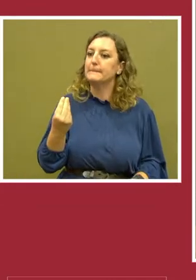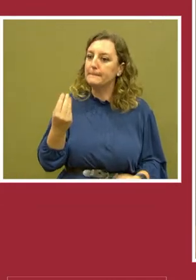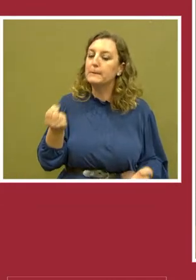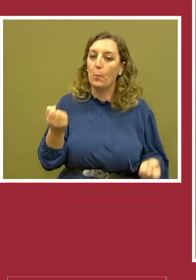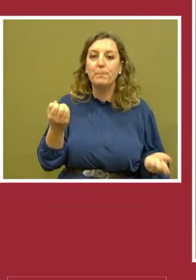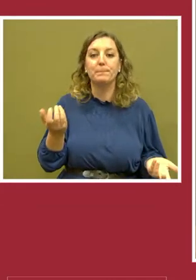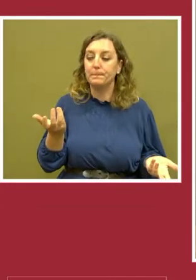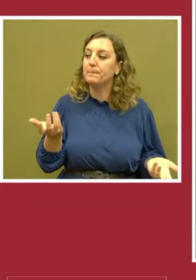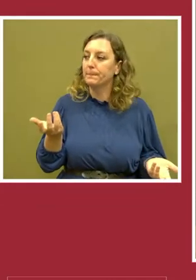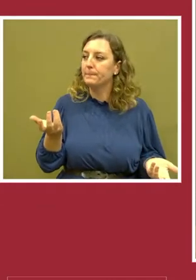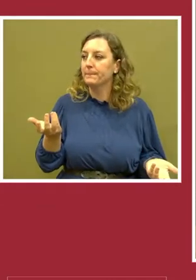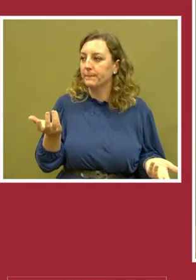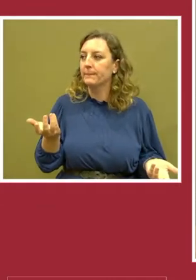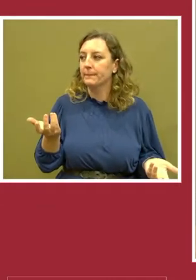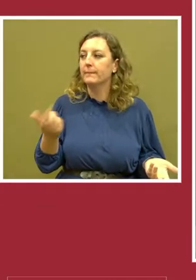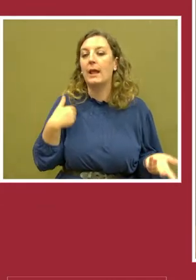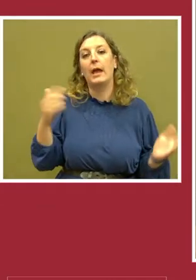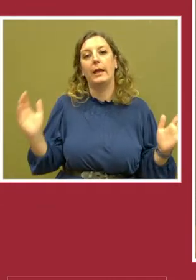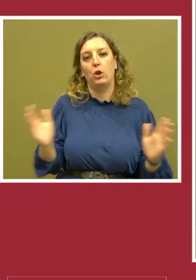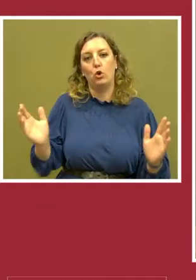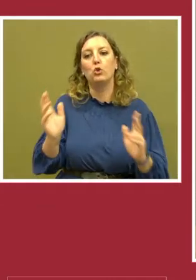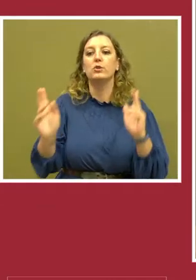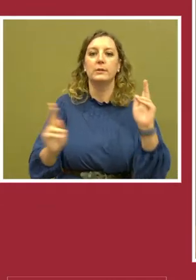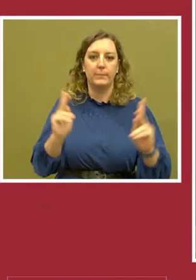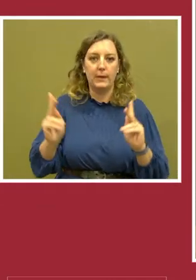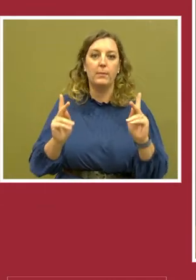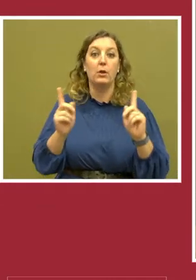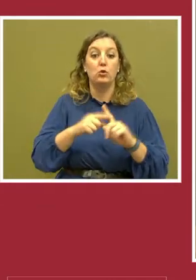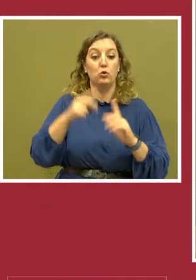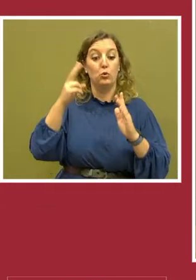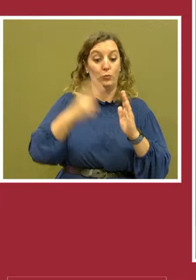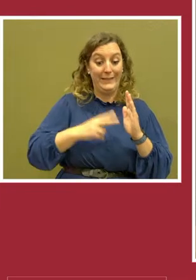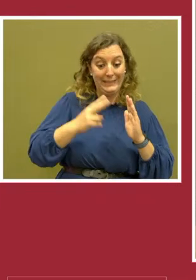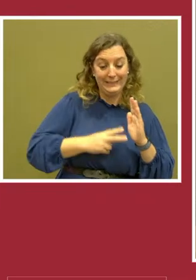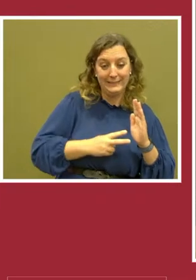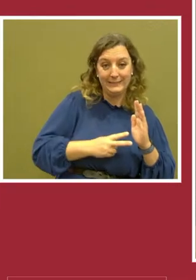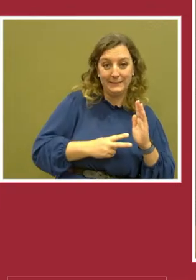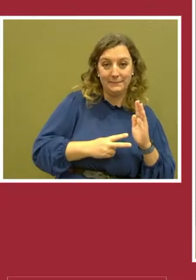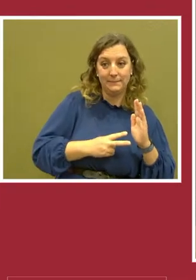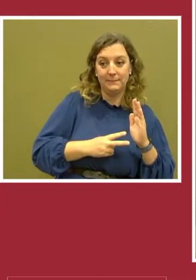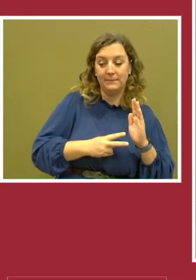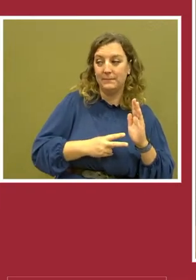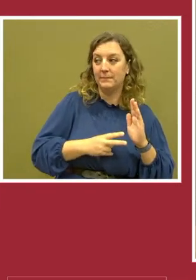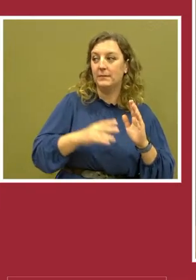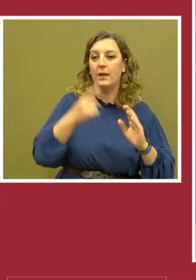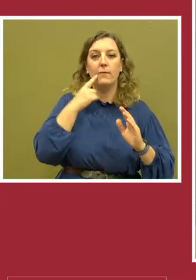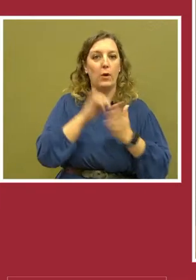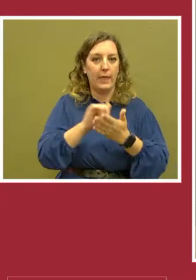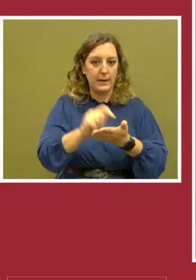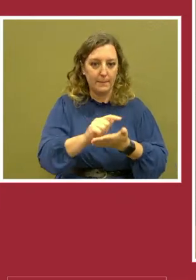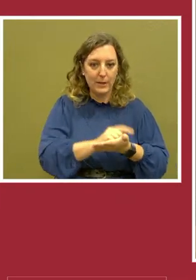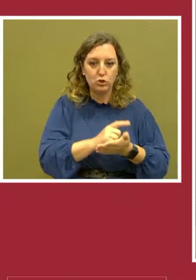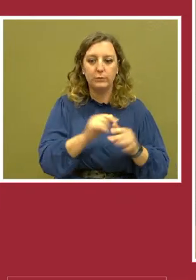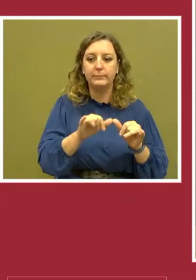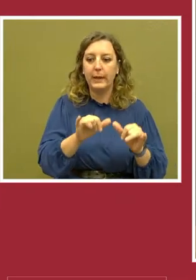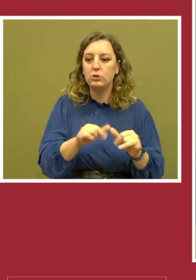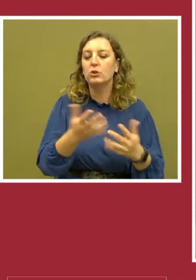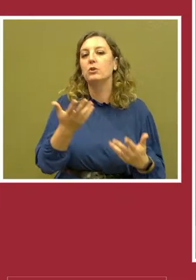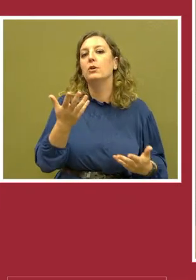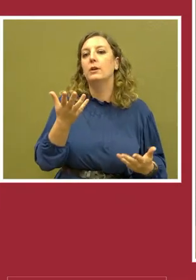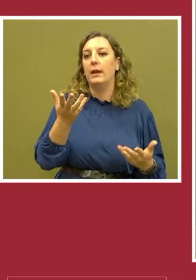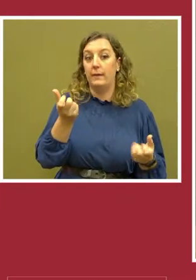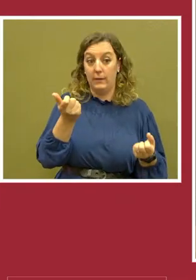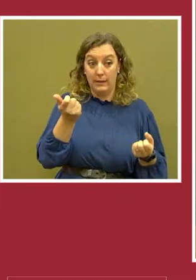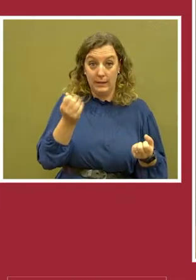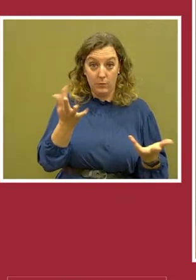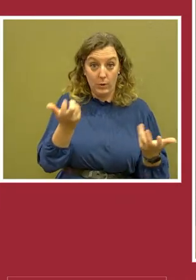and so I encourage people to read up on the measure, and if you want us to come speak to your group, just